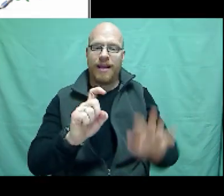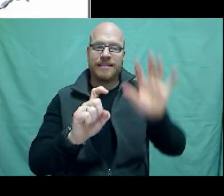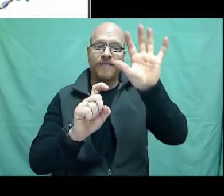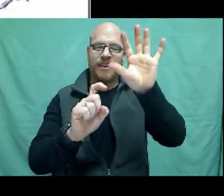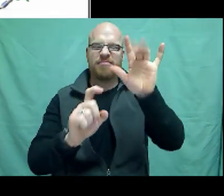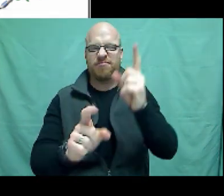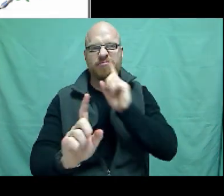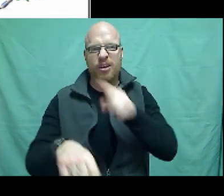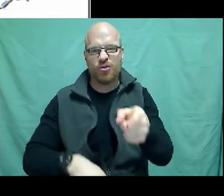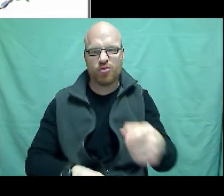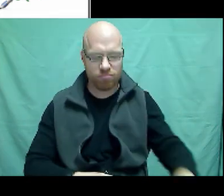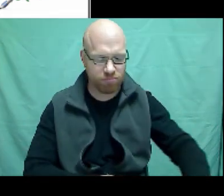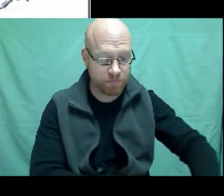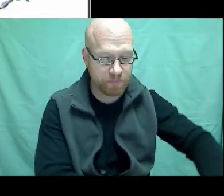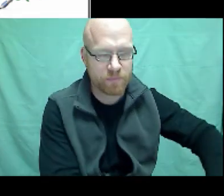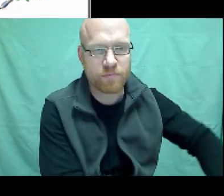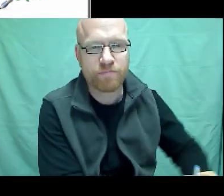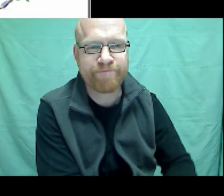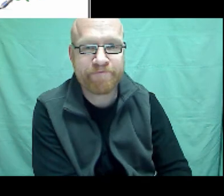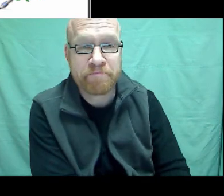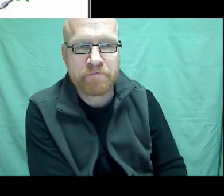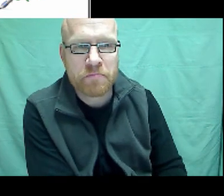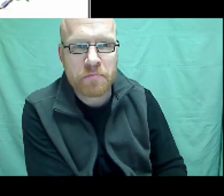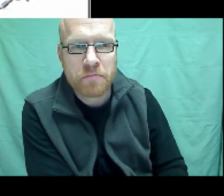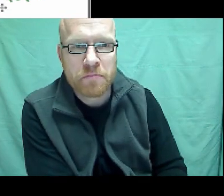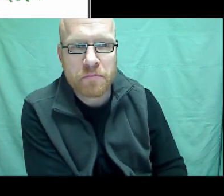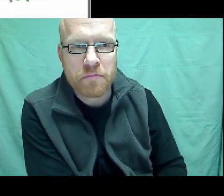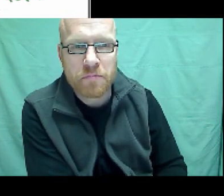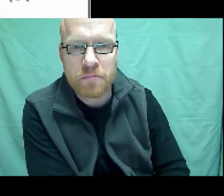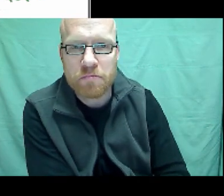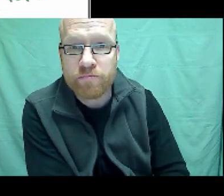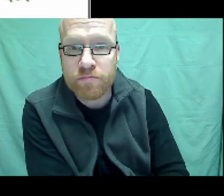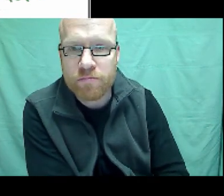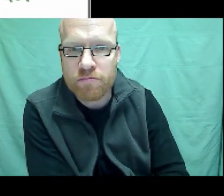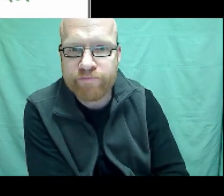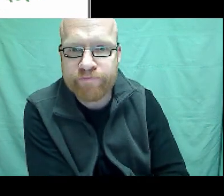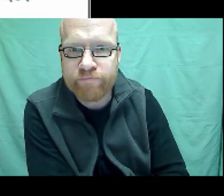and it's 2 to the fifth and x to the fifth.